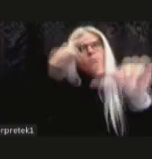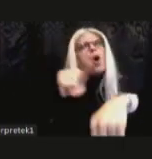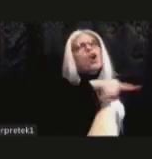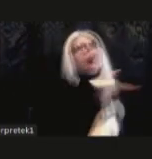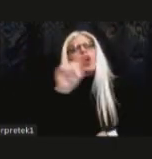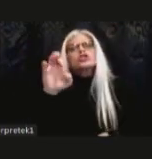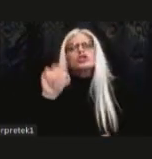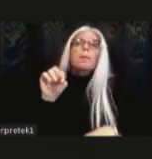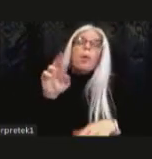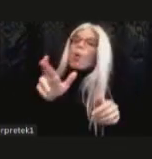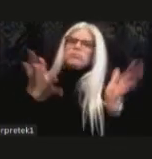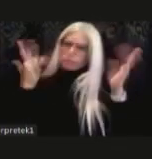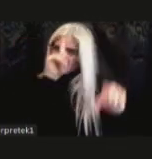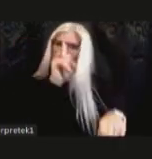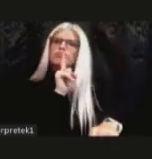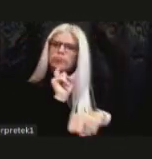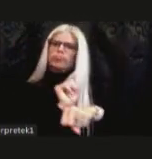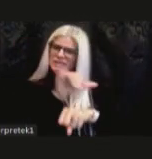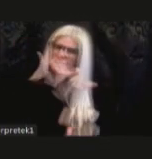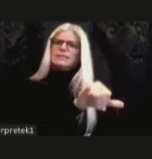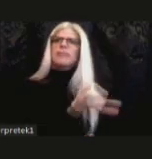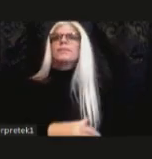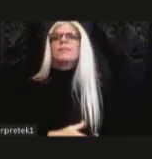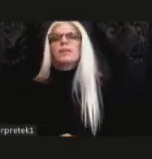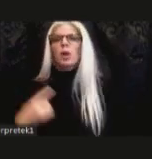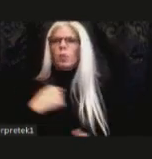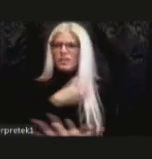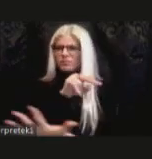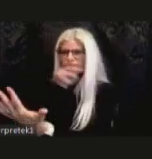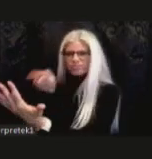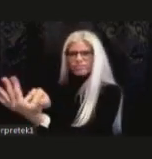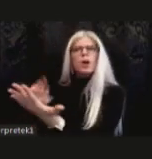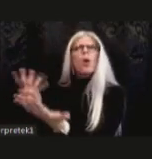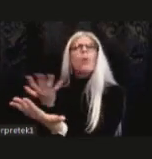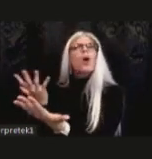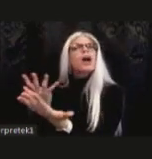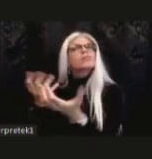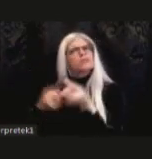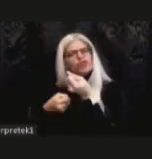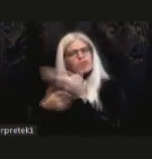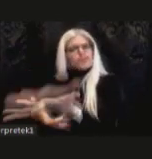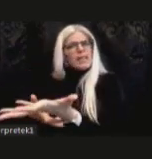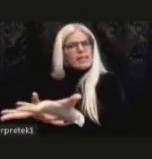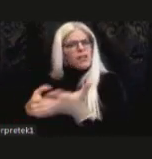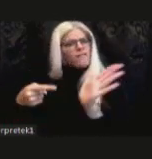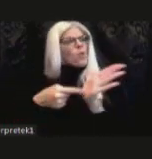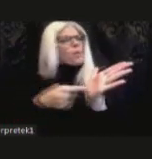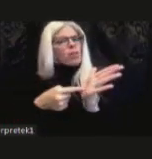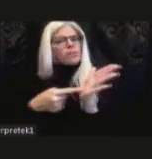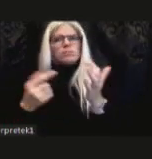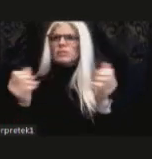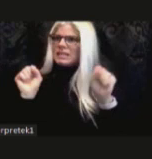slide. So when we look at what creates affordability, looks at three issues